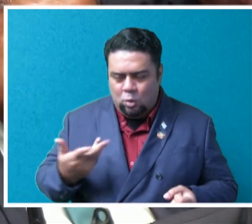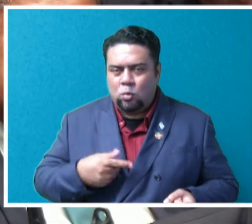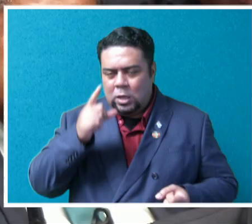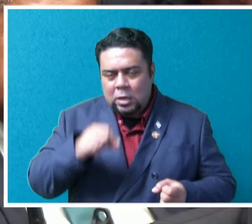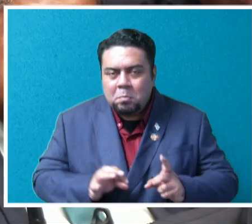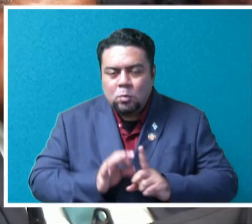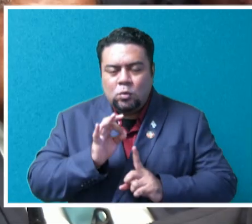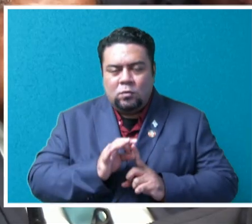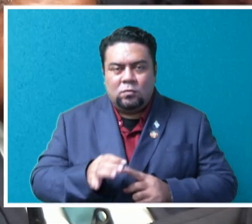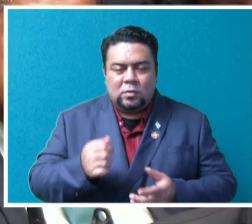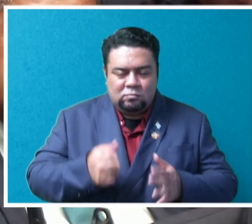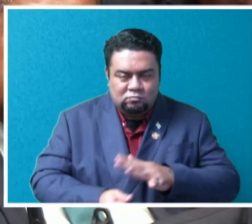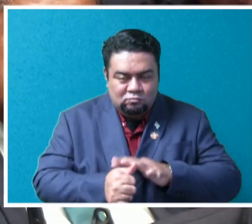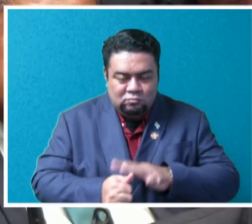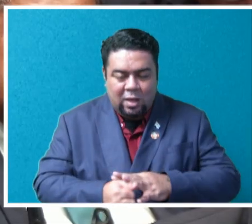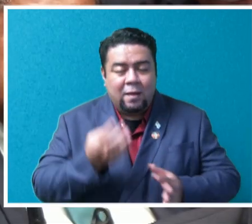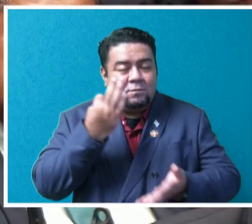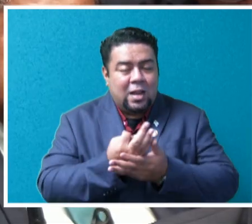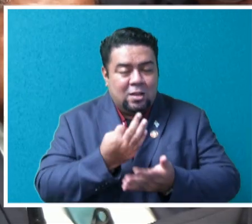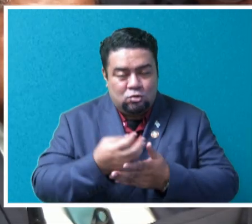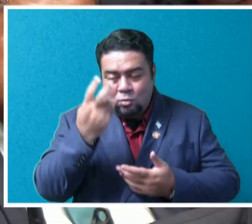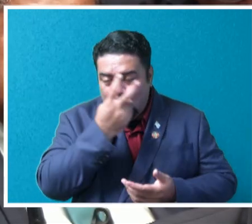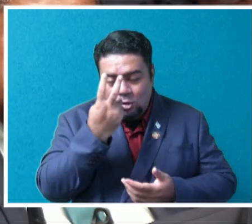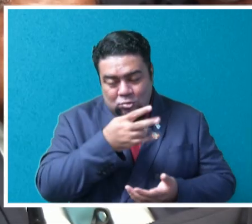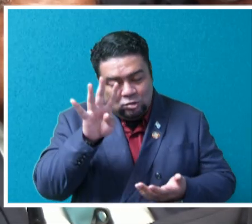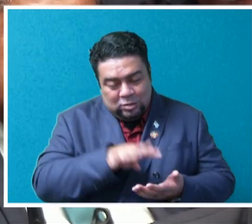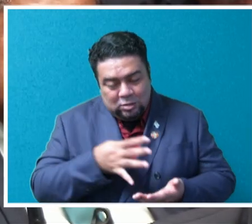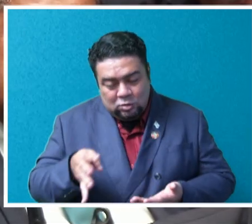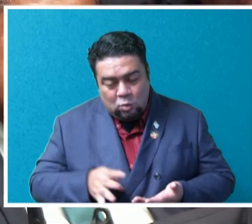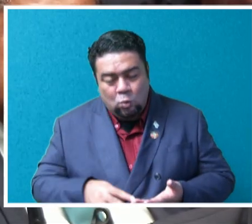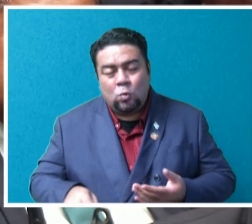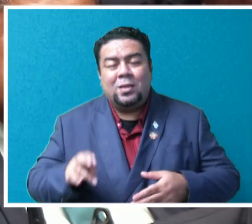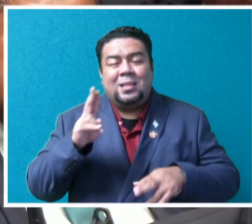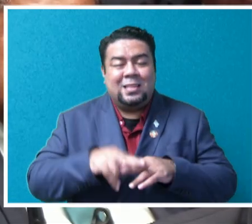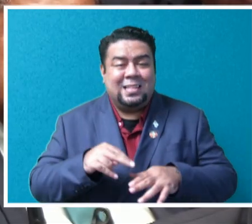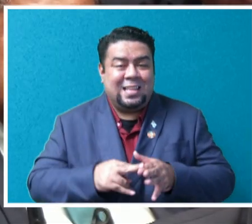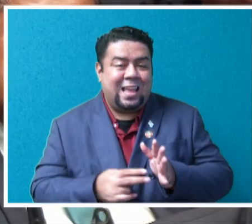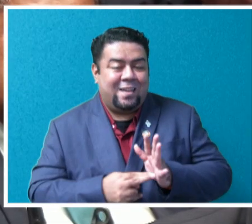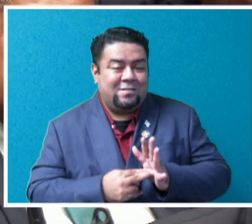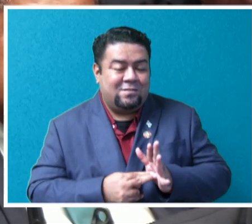accountability, and financial monitoring within the TDFF program.